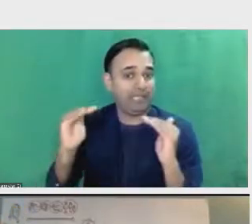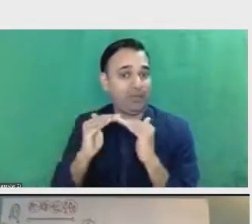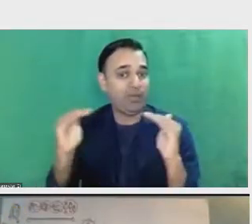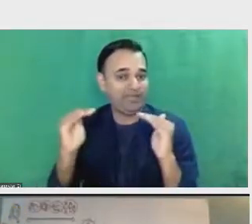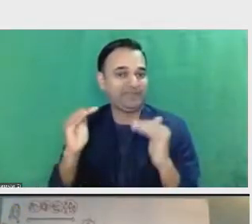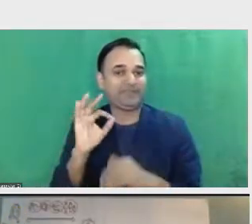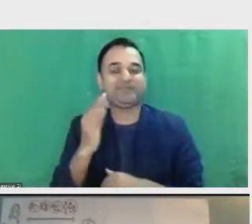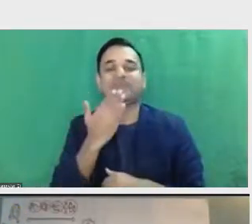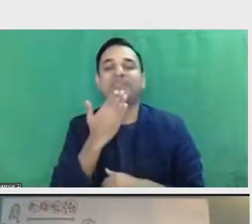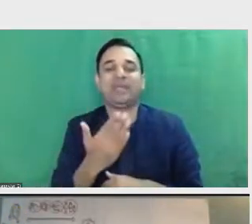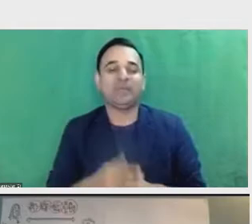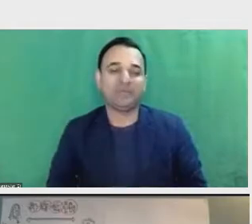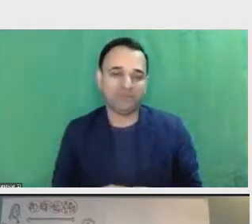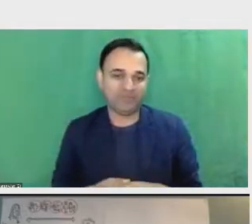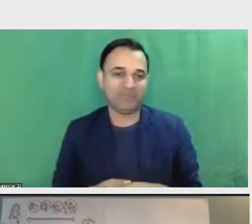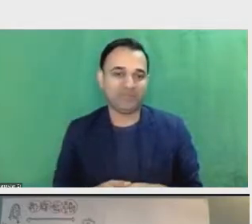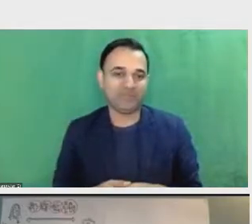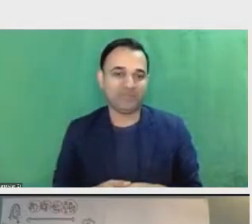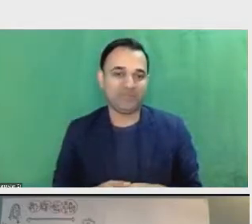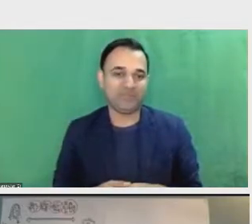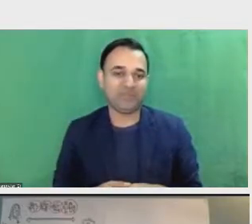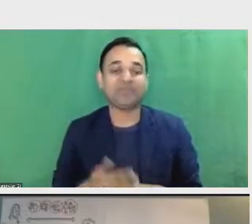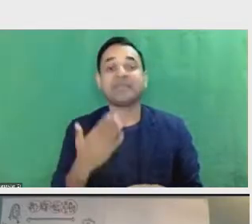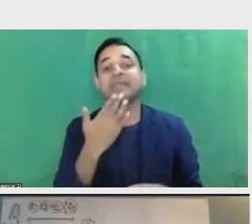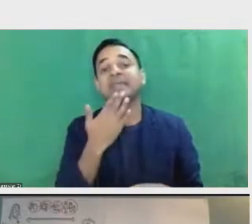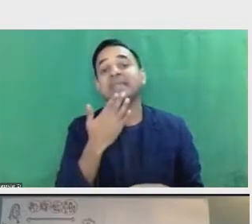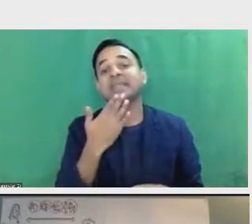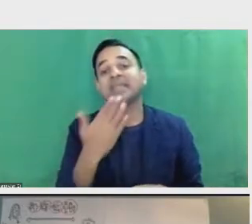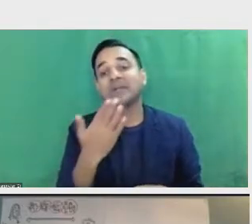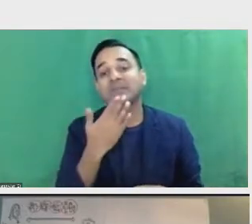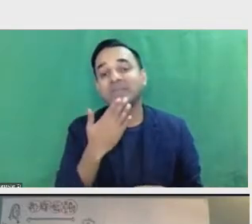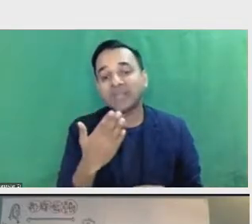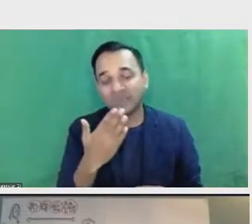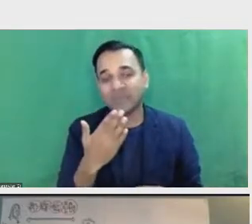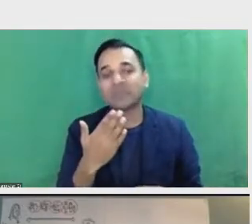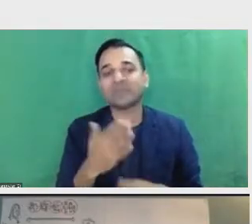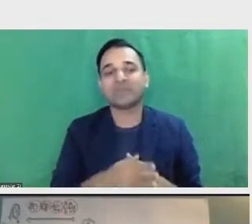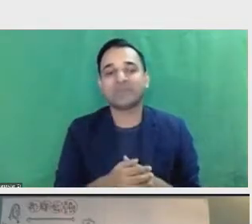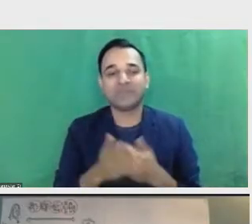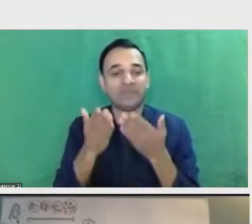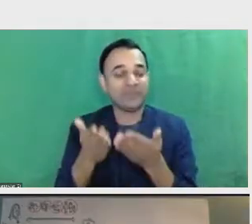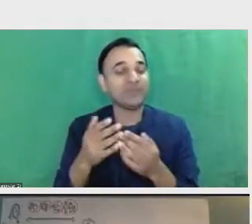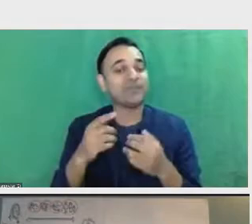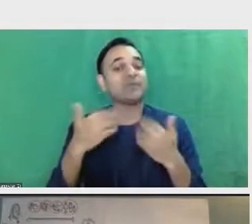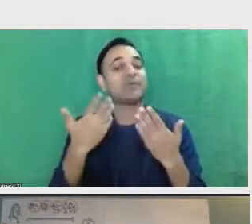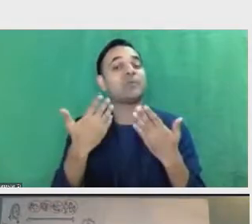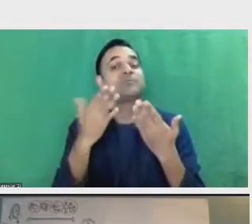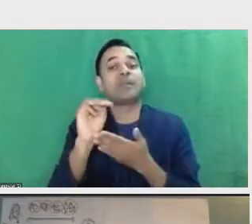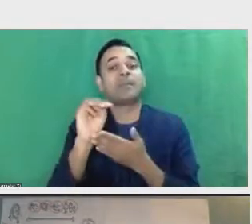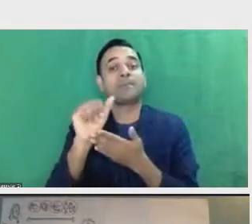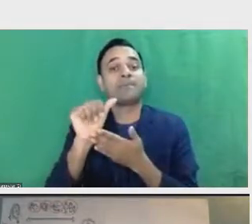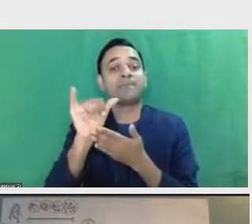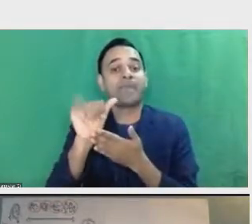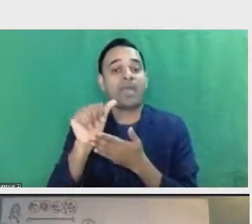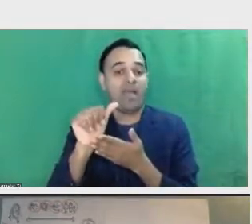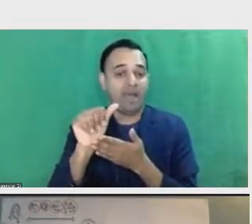Thank you, Ms. Ray. Now I turn to you, Maya, to moderate the dialogue panel with our special